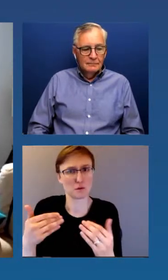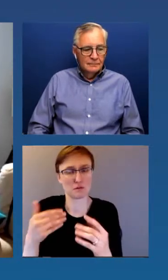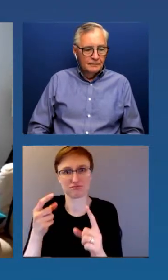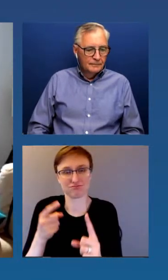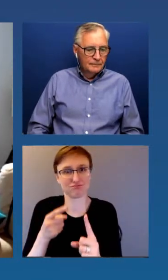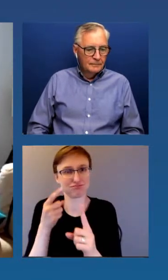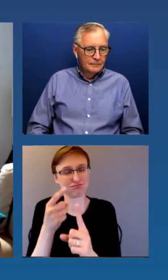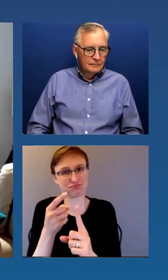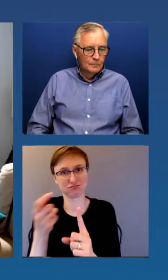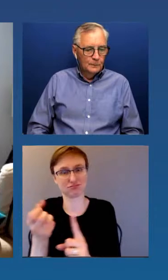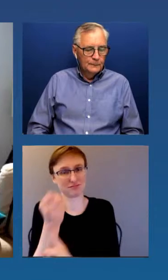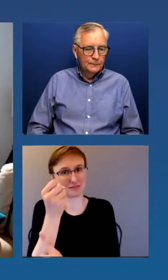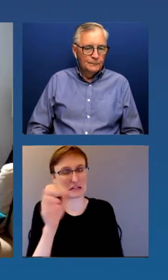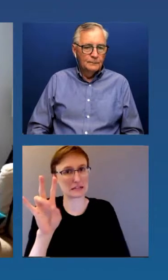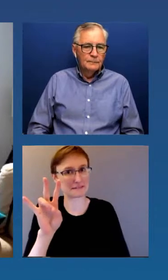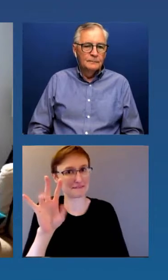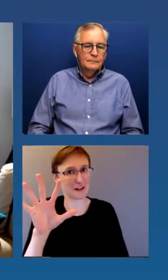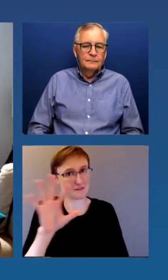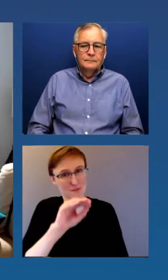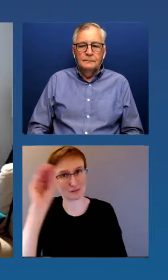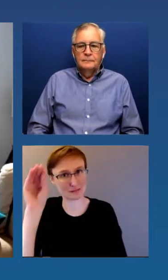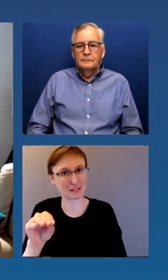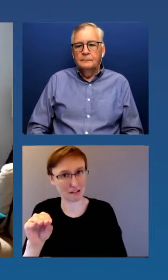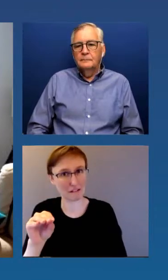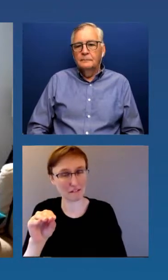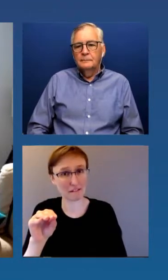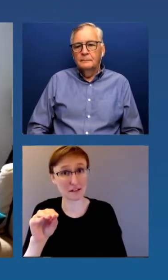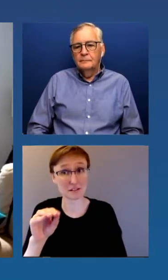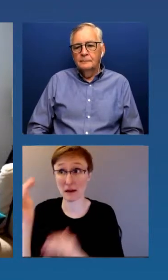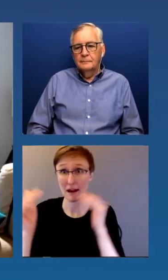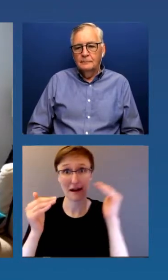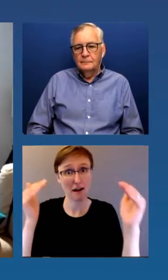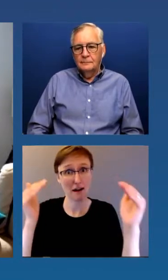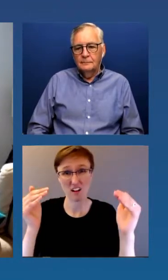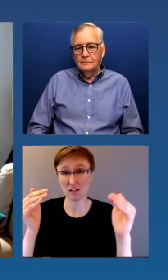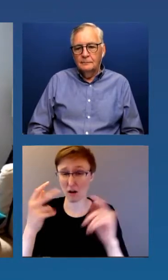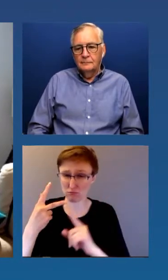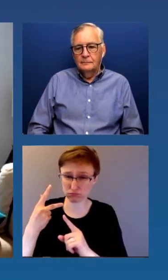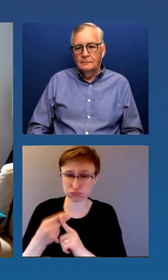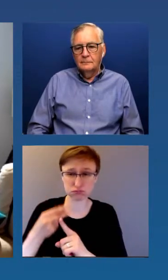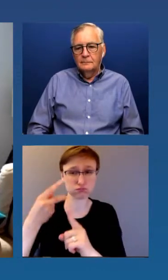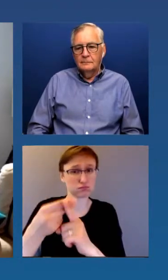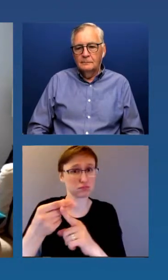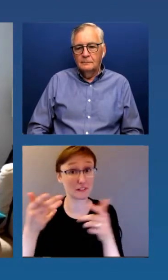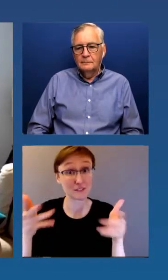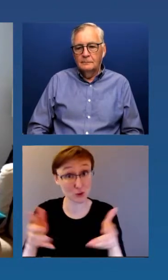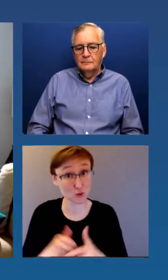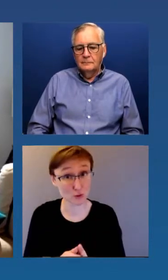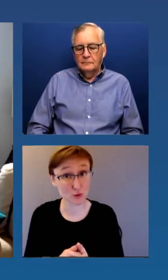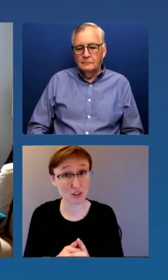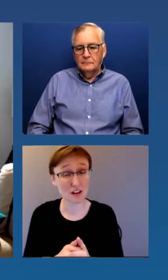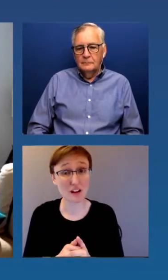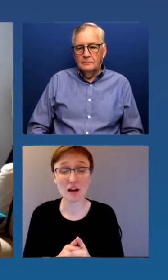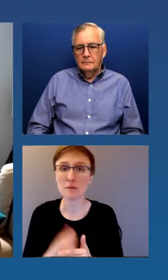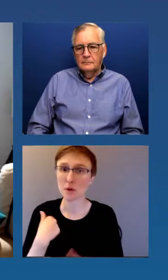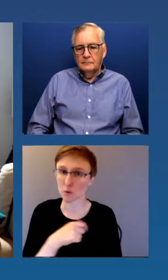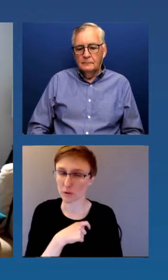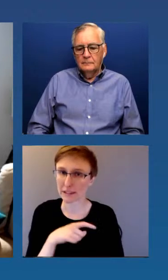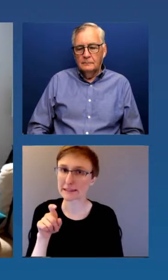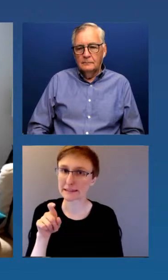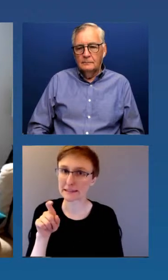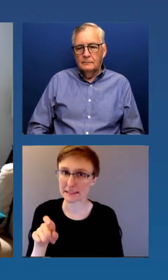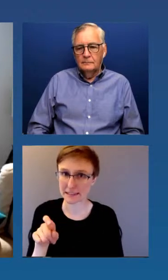of 75% of the adult population being fully vaccinated. We need to set the goal